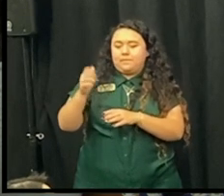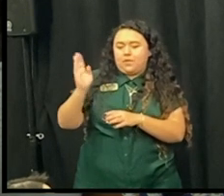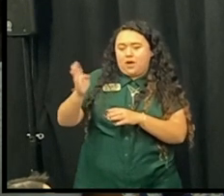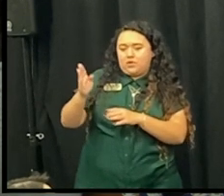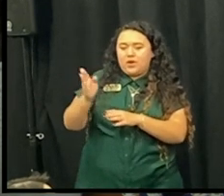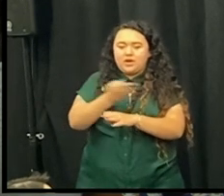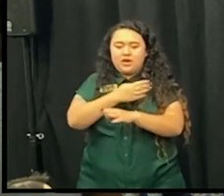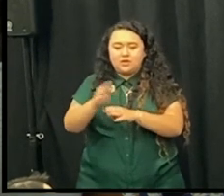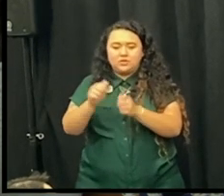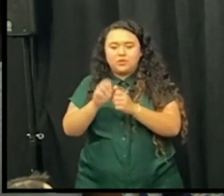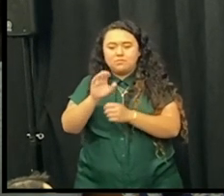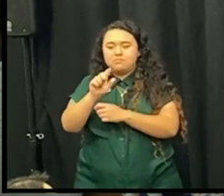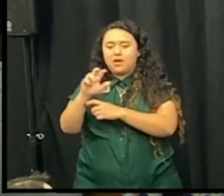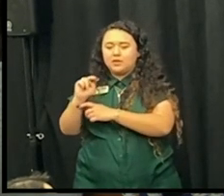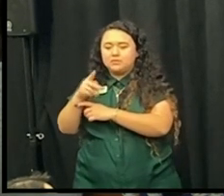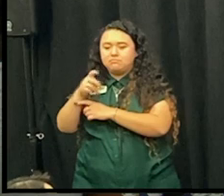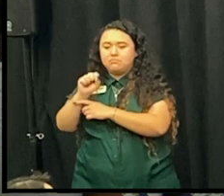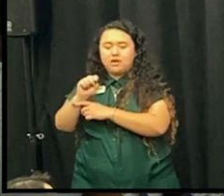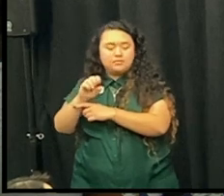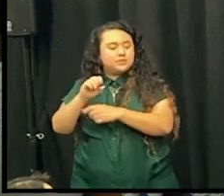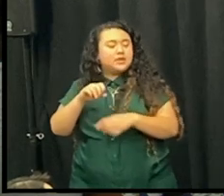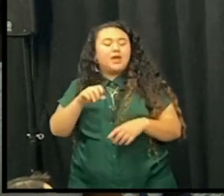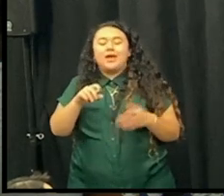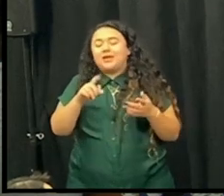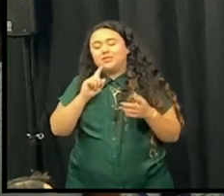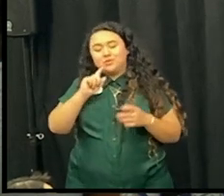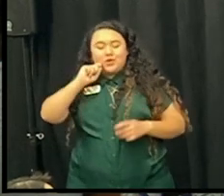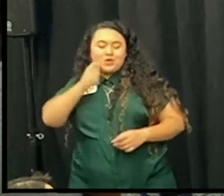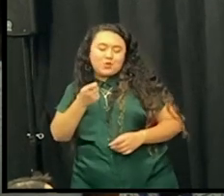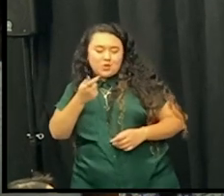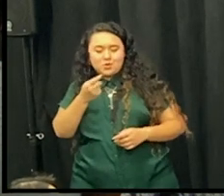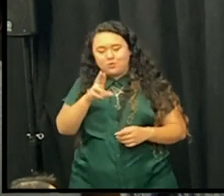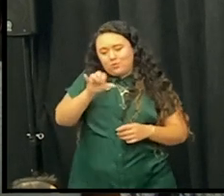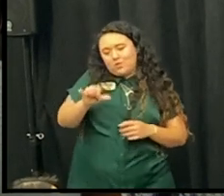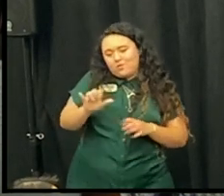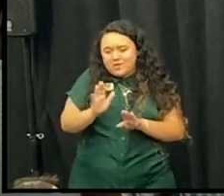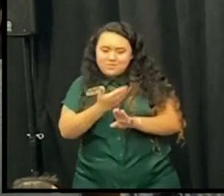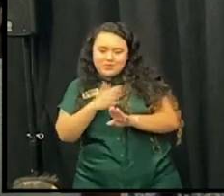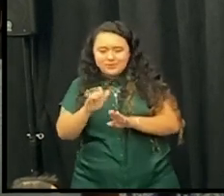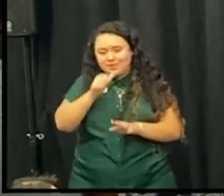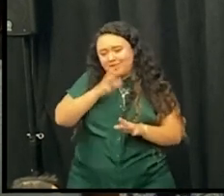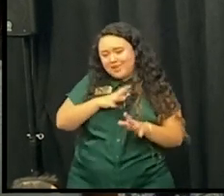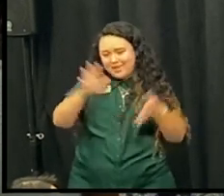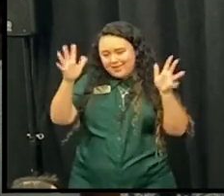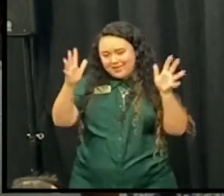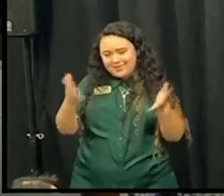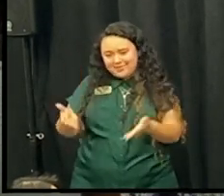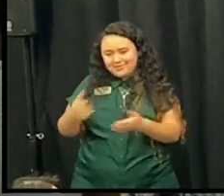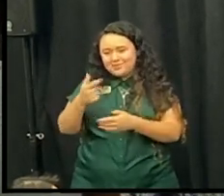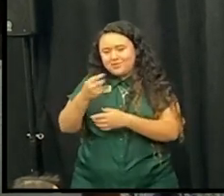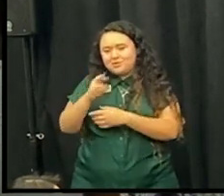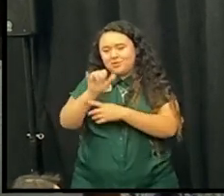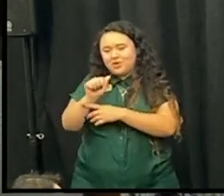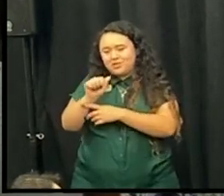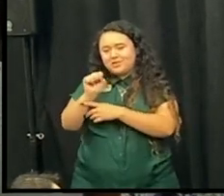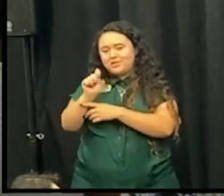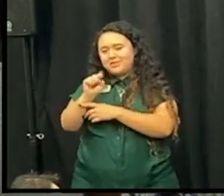Tanglewood, and she's just in general a really groovy lady. Georgia Stitt.